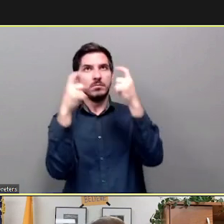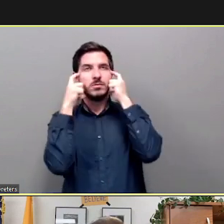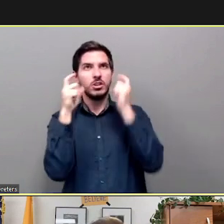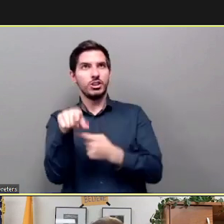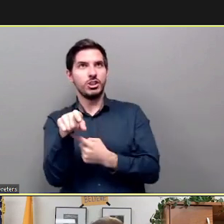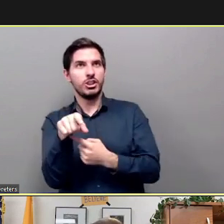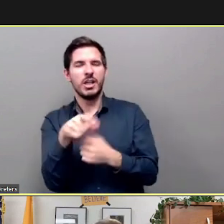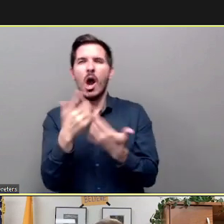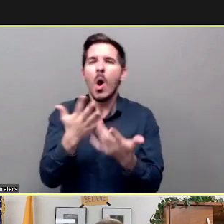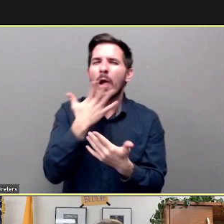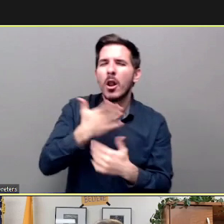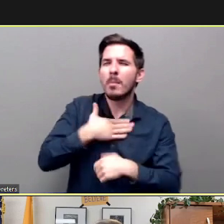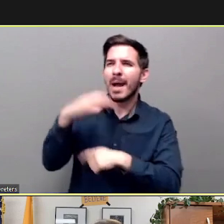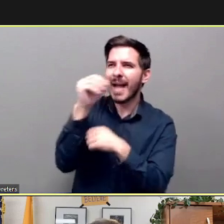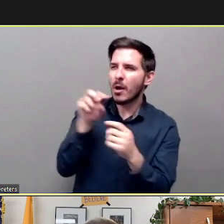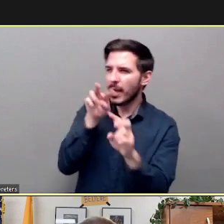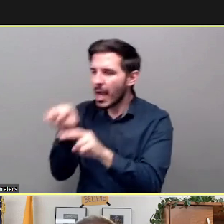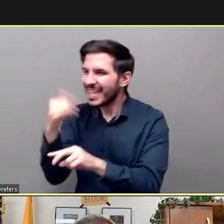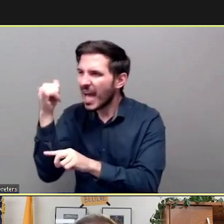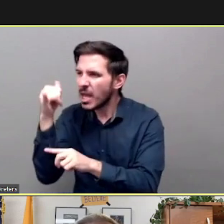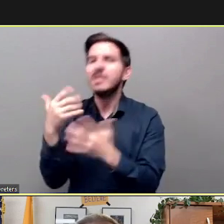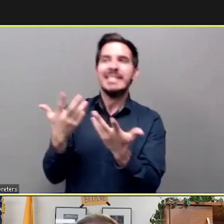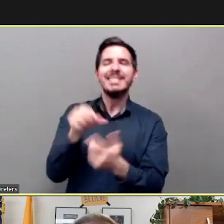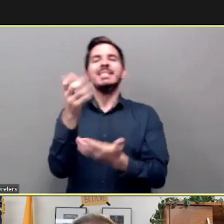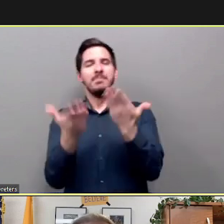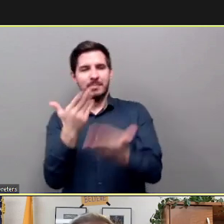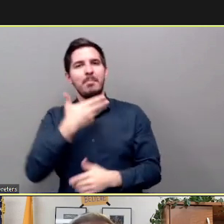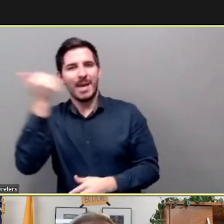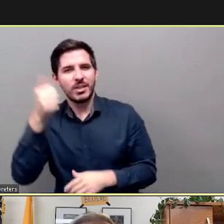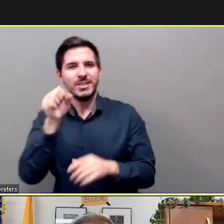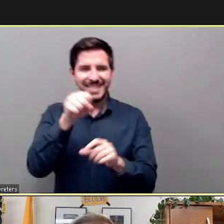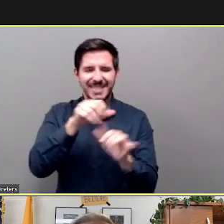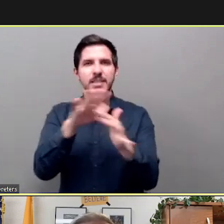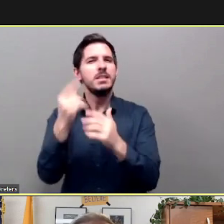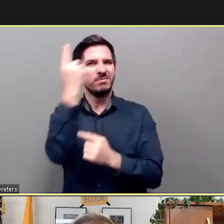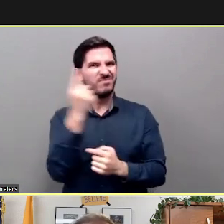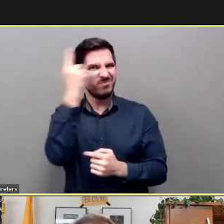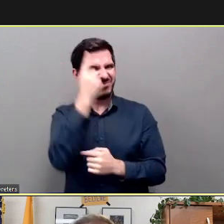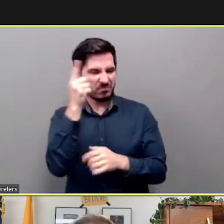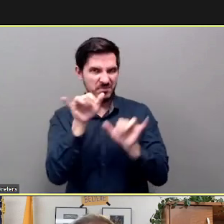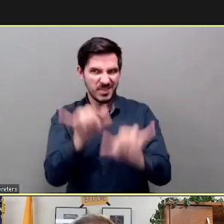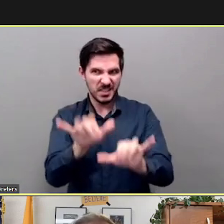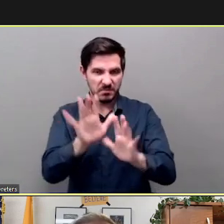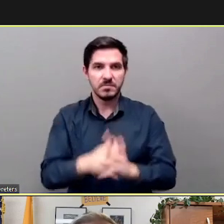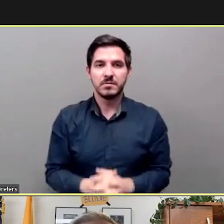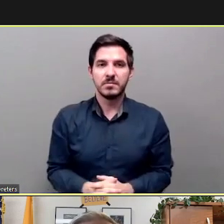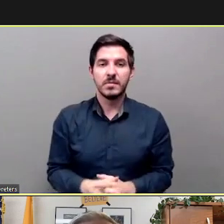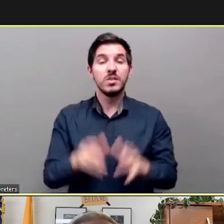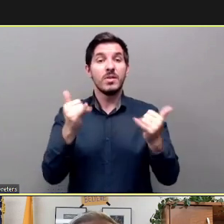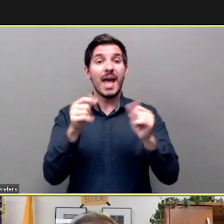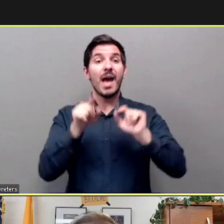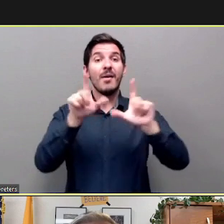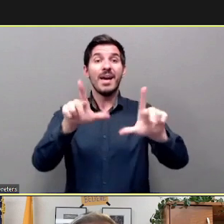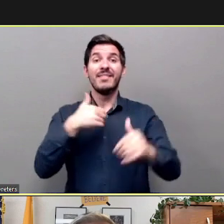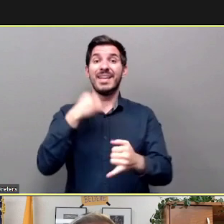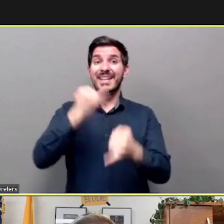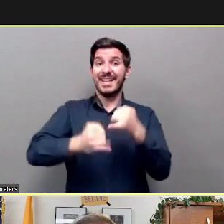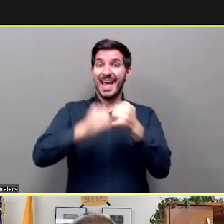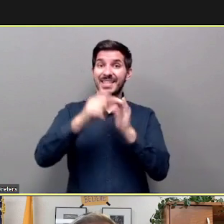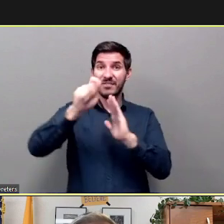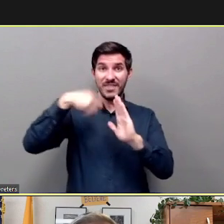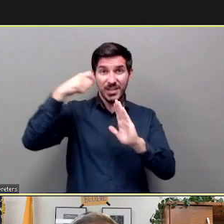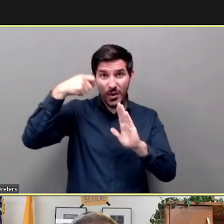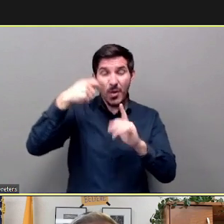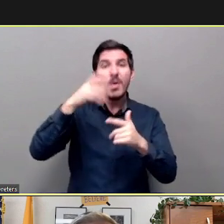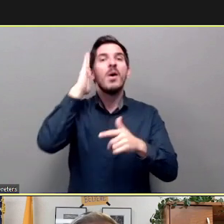particular. And I think with that, we can go to the next slide. We just want to close with this video as we move into our Q&A time. So I'll